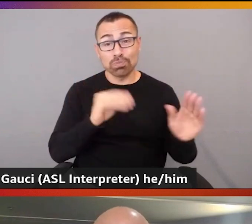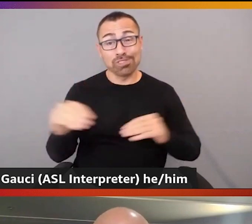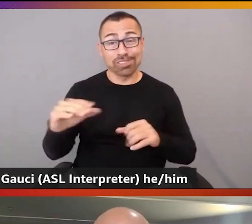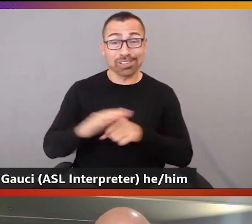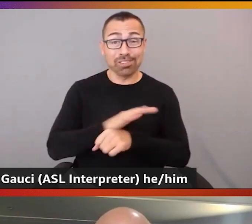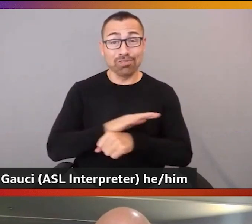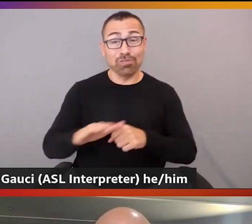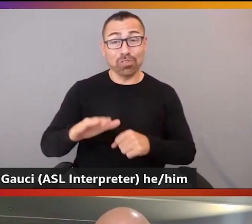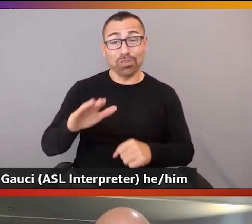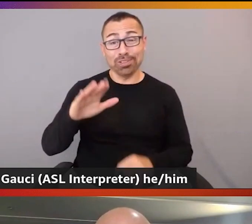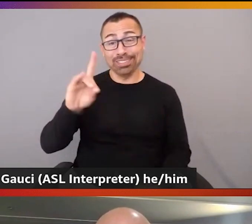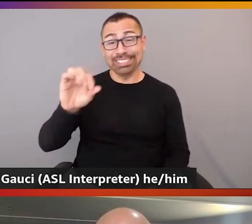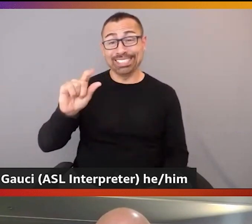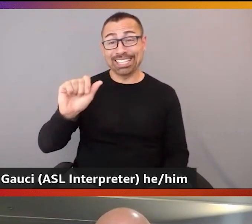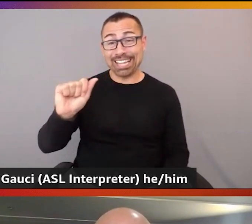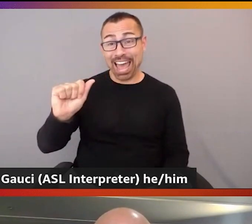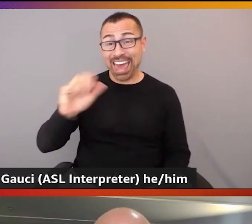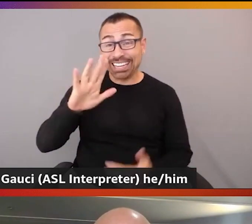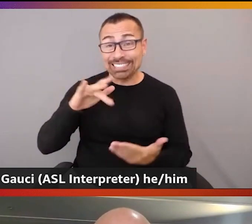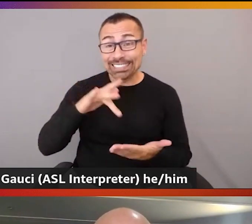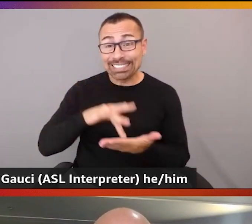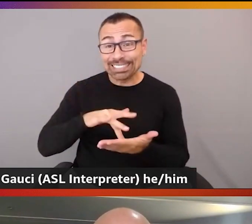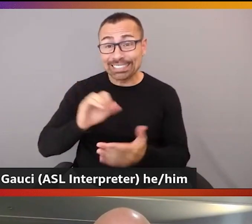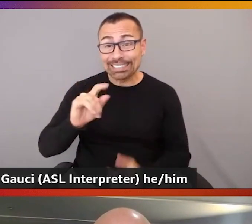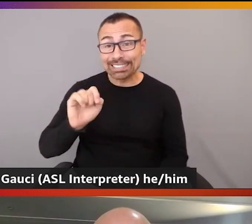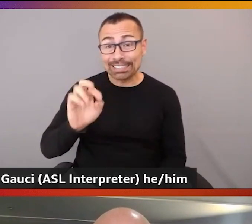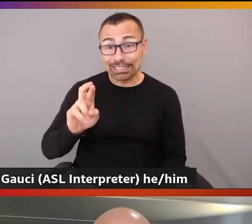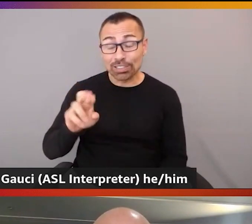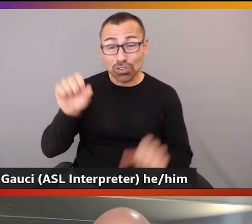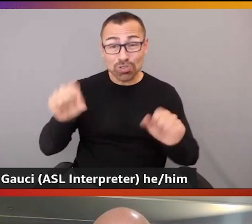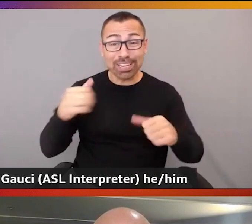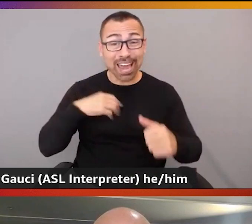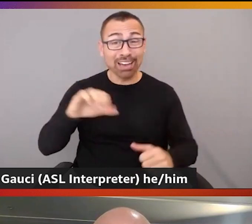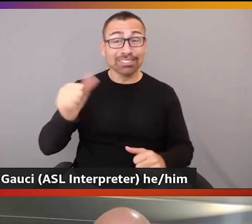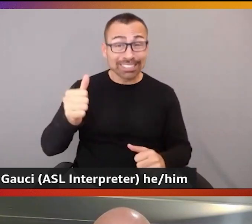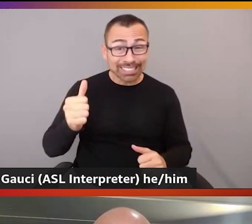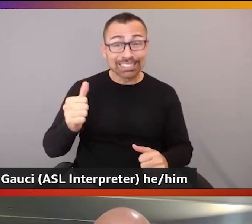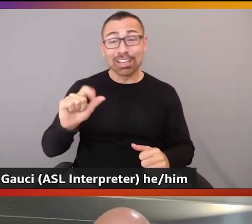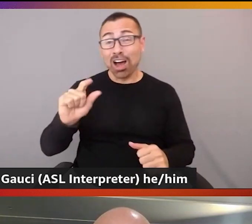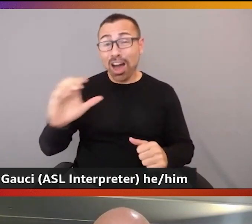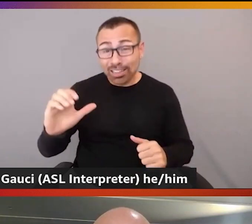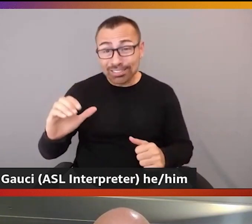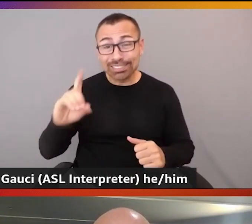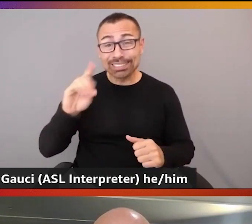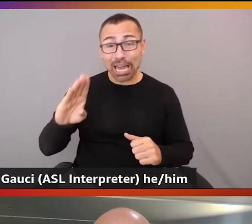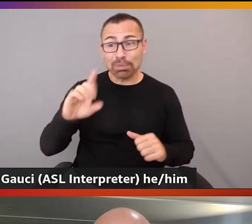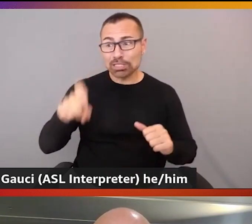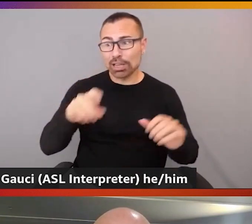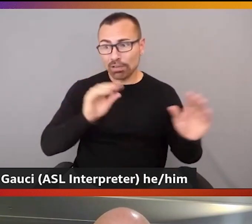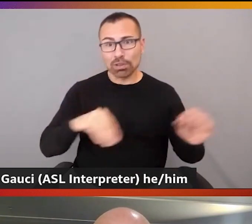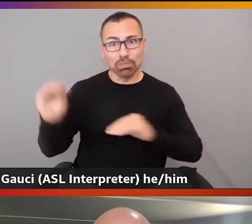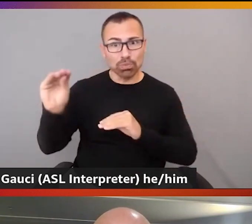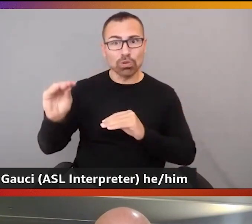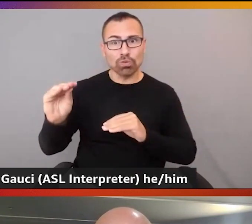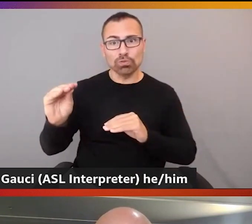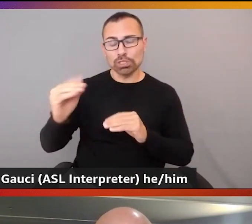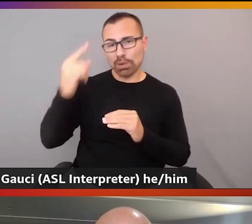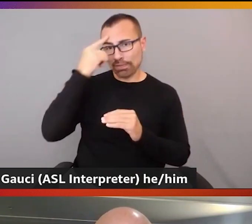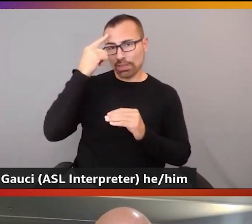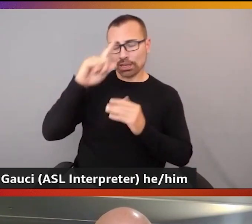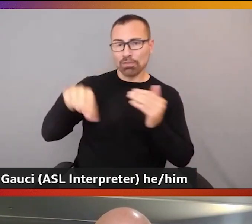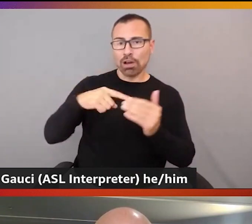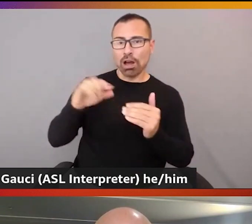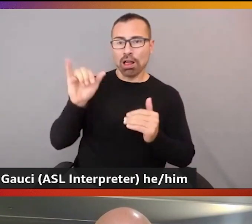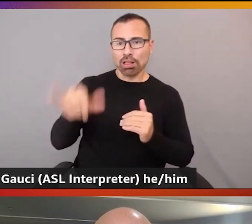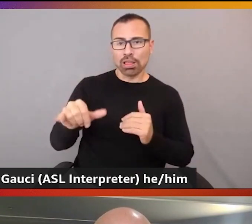or hundreds of databases to move. So these are the things that we need to think of when we're looking at a database migration. And you need to go right